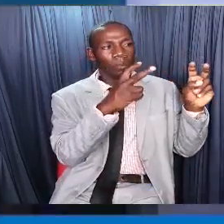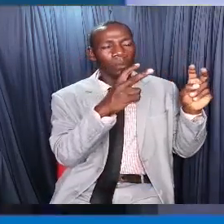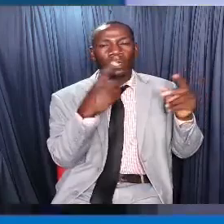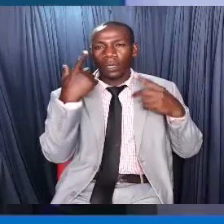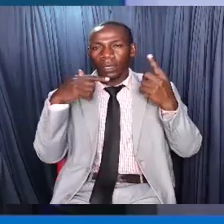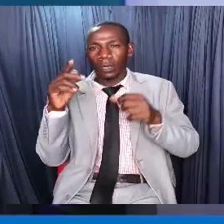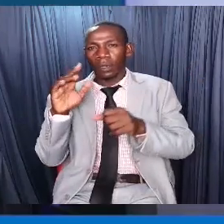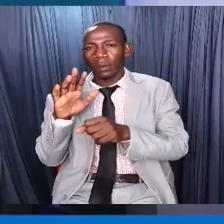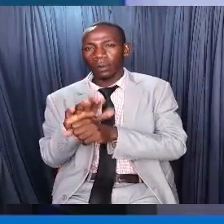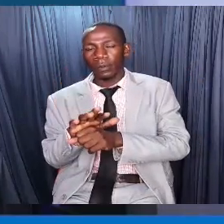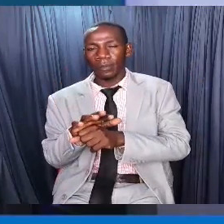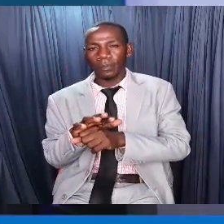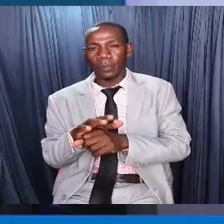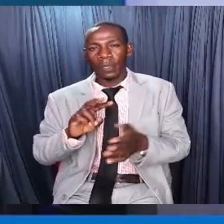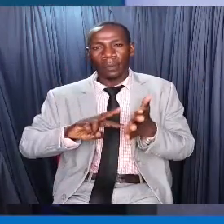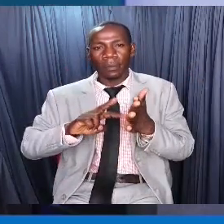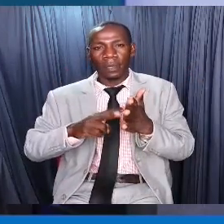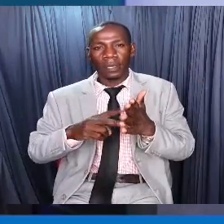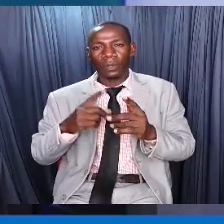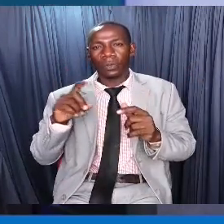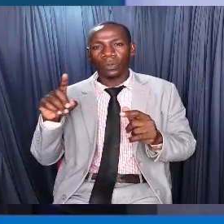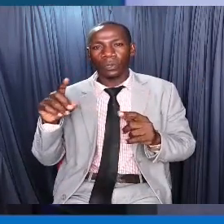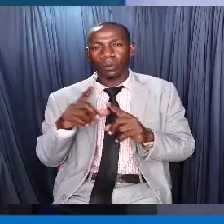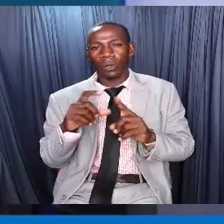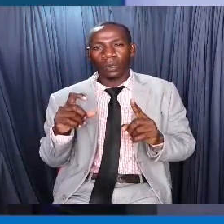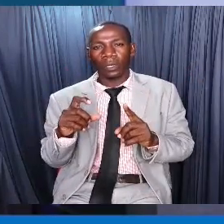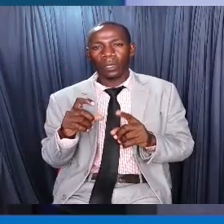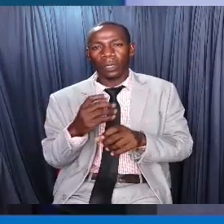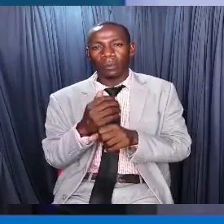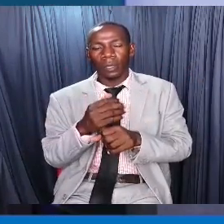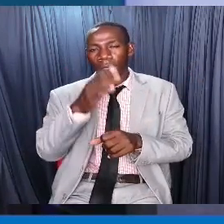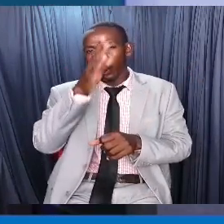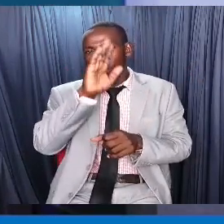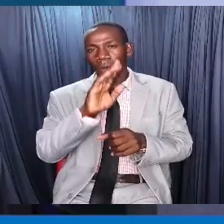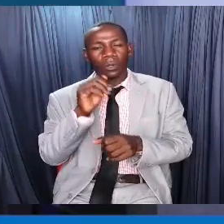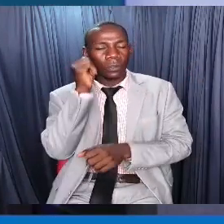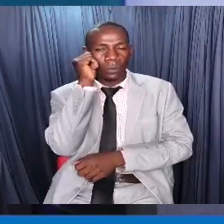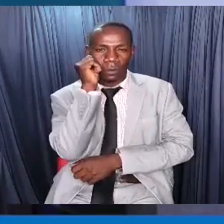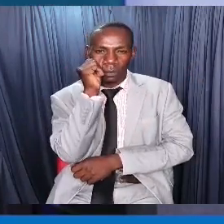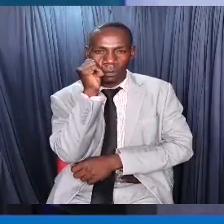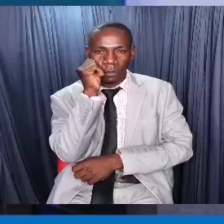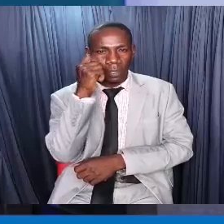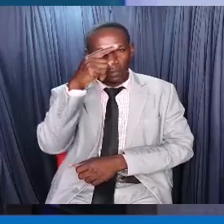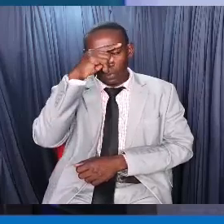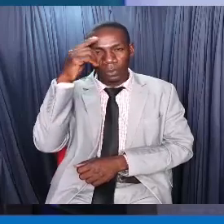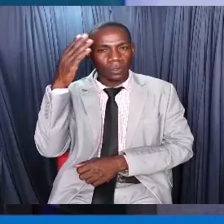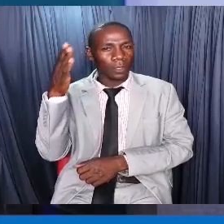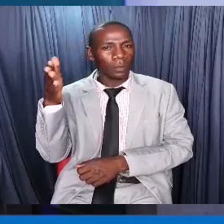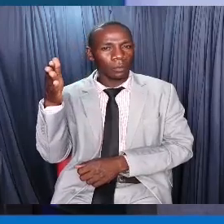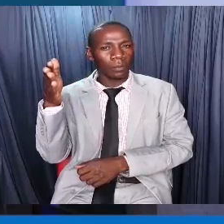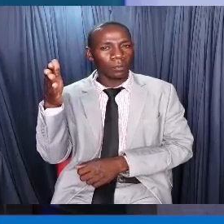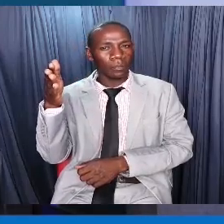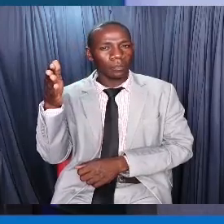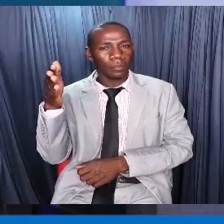Akalia sana. And really cried. Manake yale maneno. That means what issues. Yanamfanya Mungu anahuzunika. That made God be grieved. Kwa ajili yake yeye. Because of